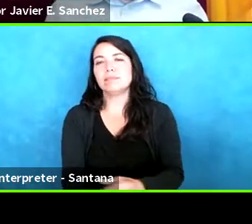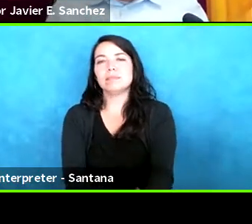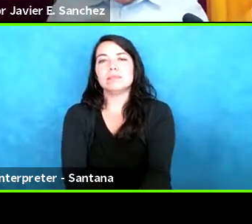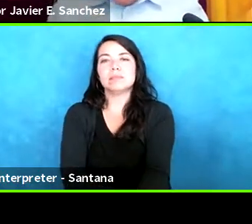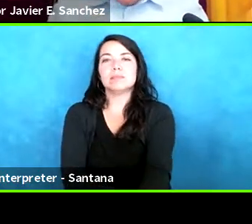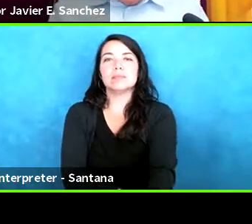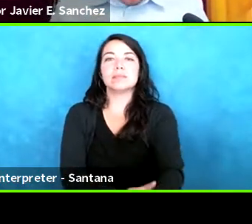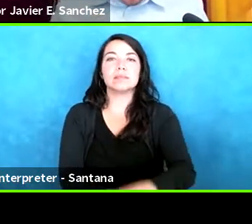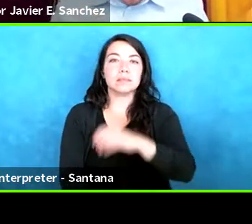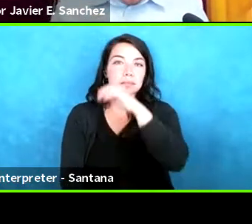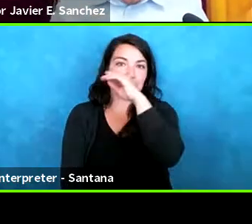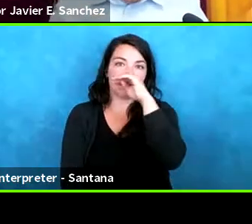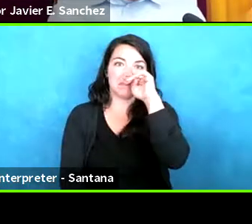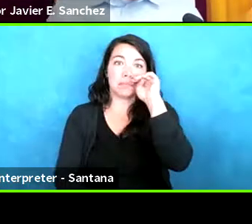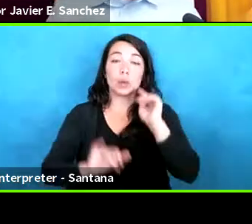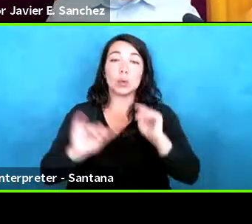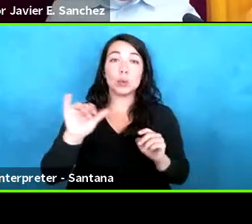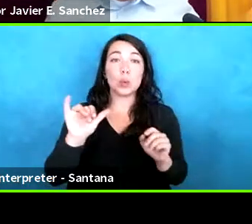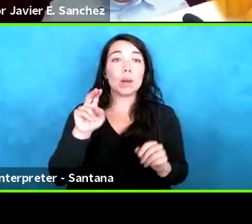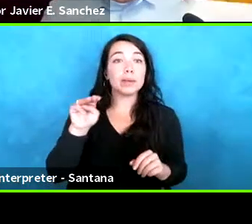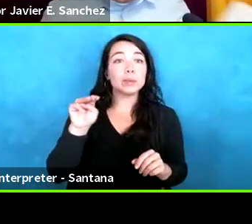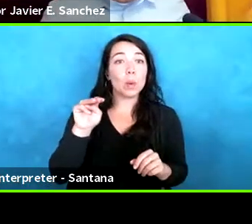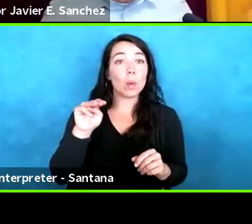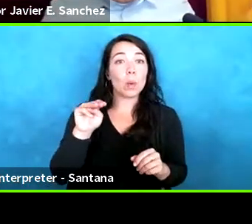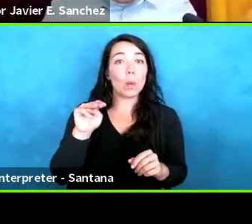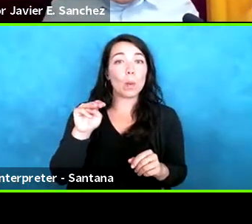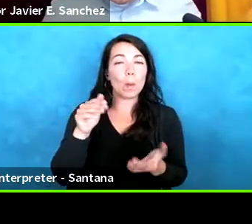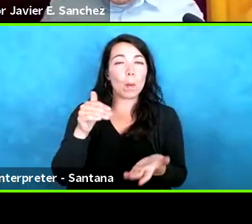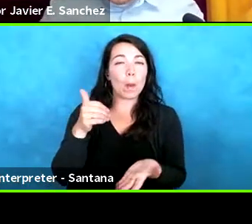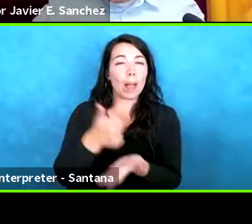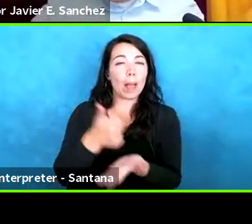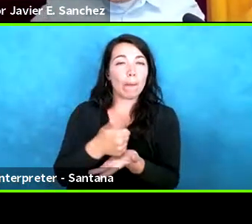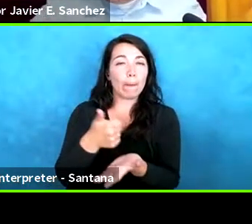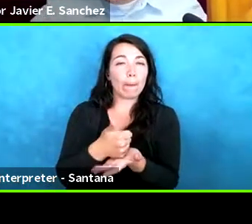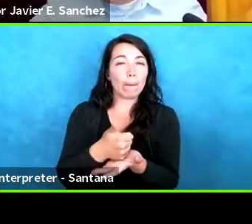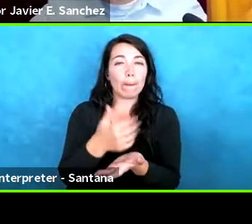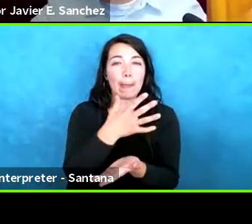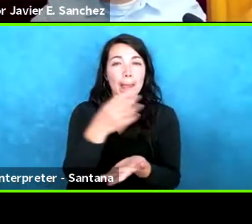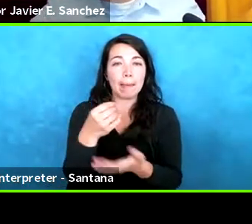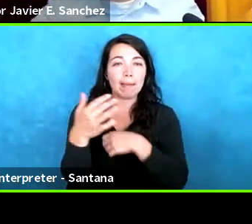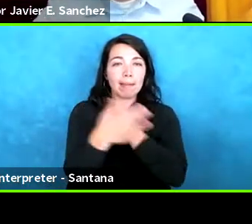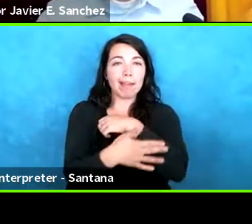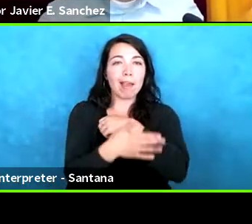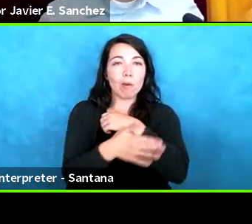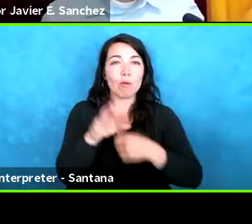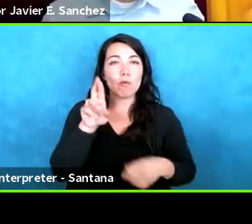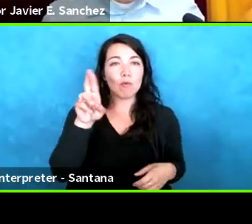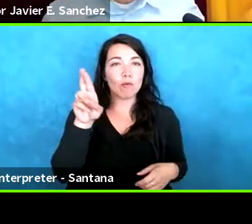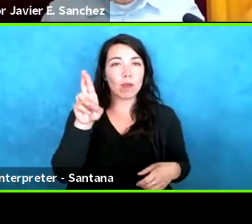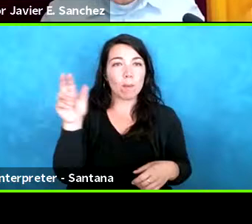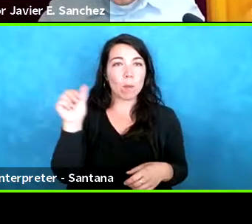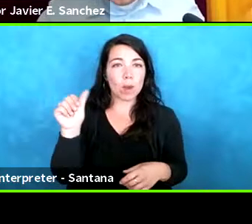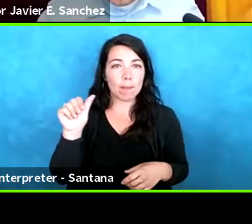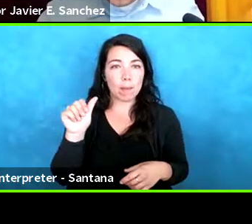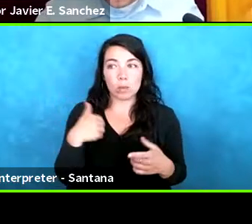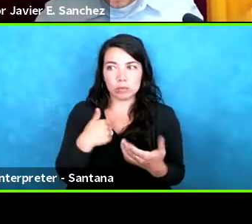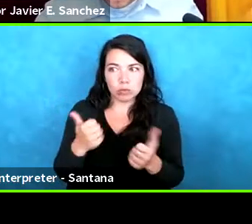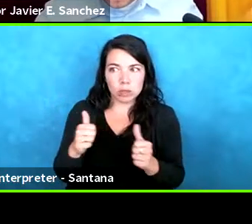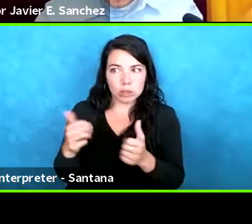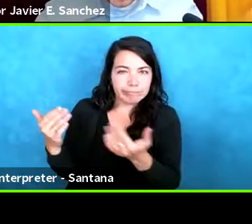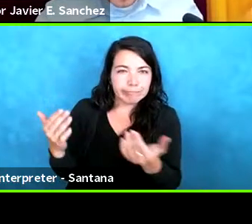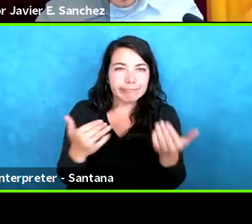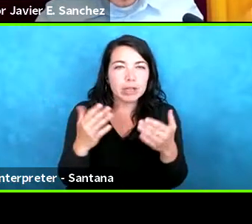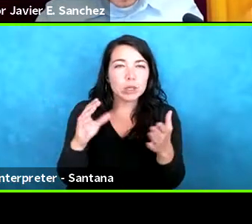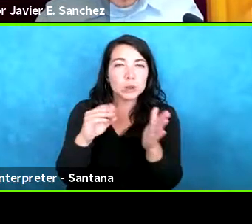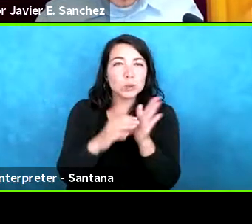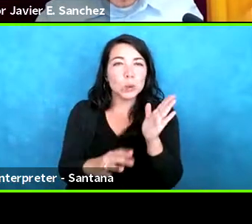Help and the City of Espanola, also with the County of Rio Riva, again, we've been collaborating to get student interns to work